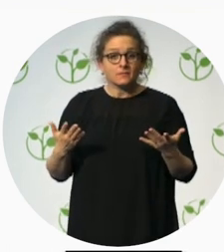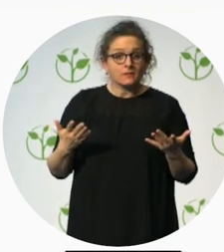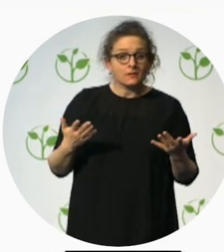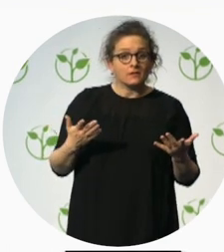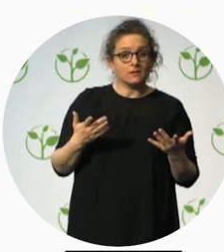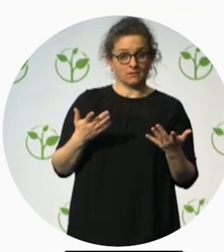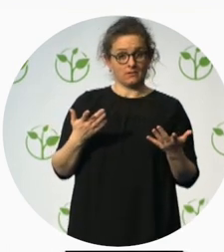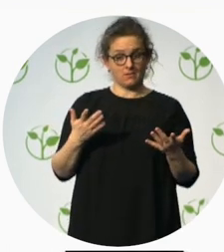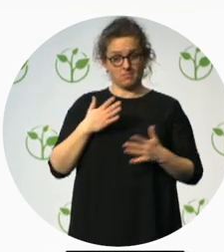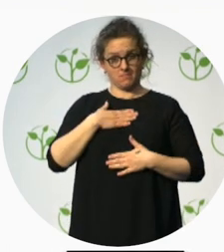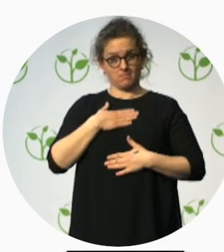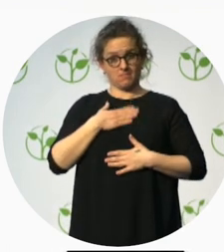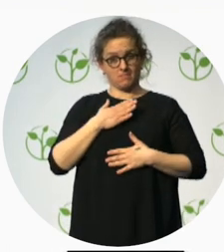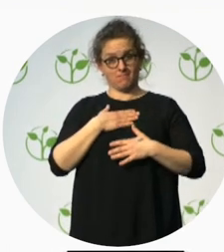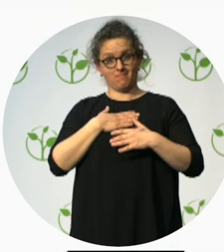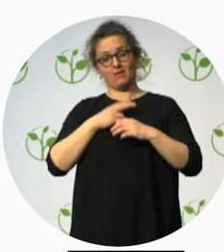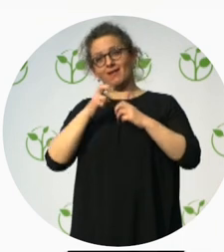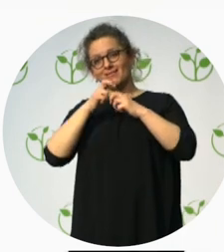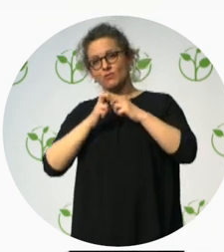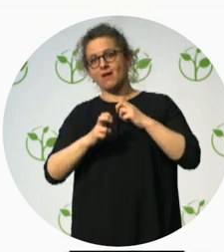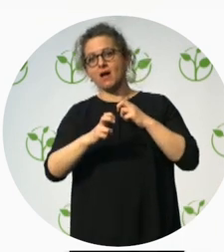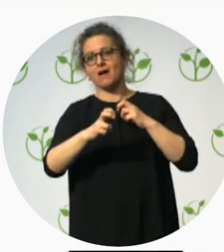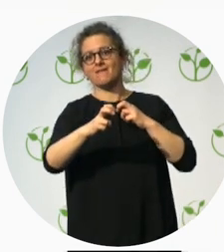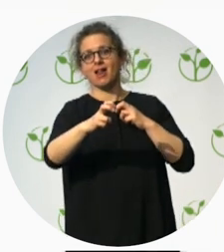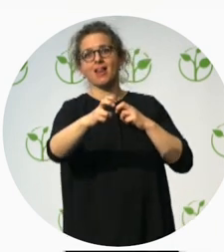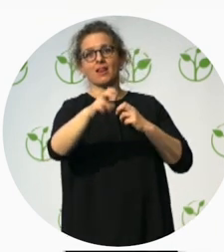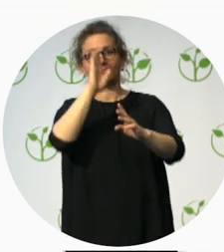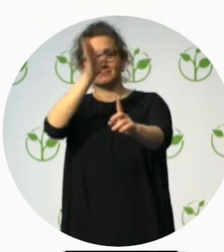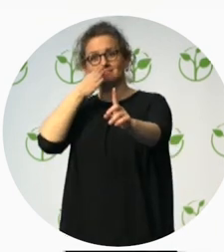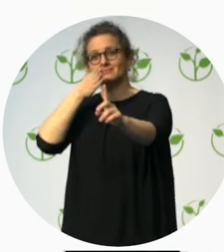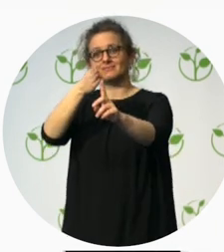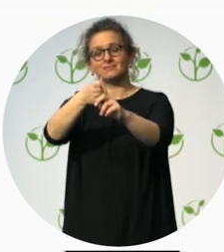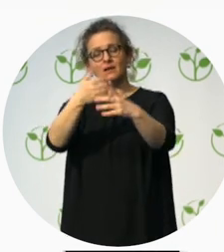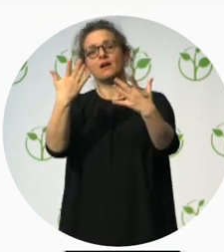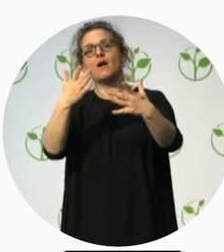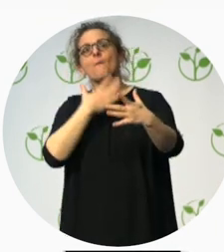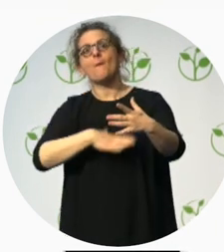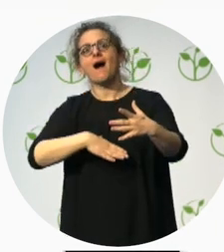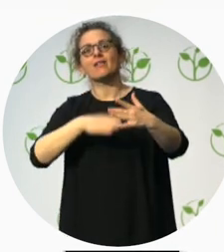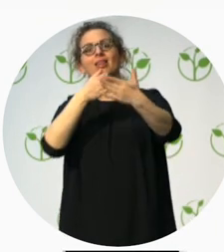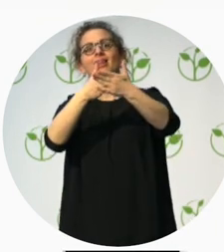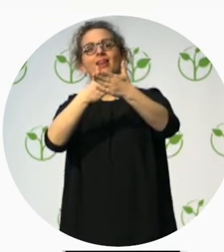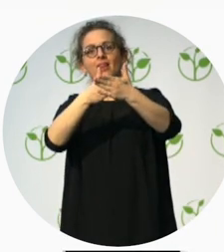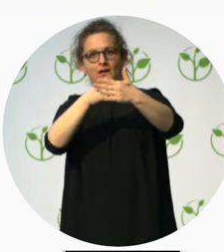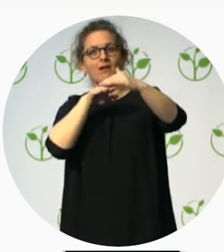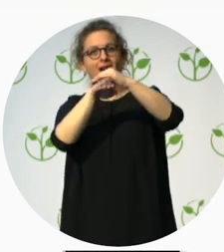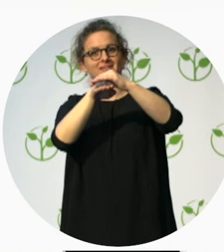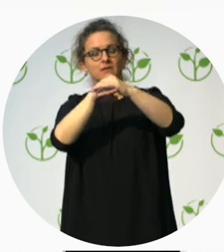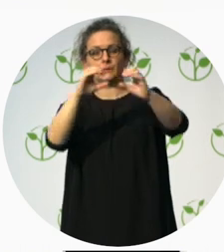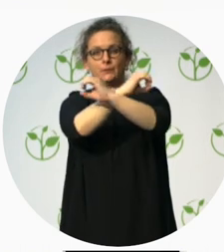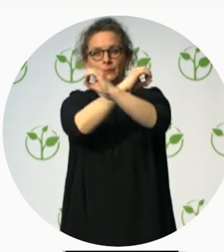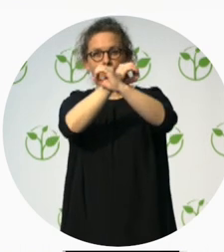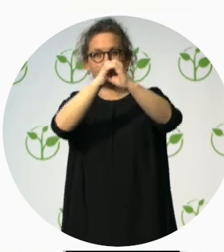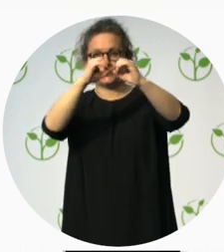requires genuinely committed partners like you, both from the public and the private spheres, who